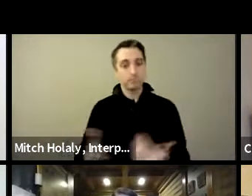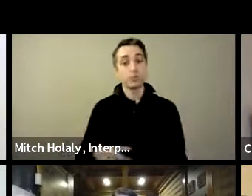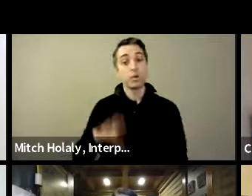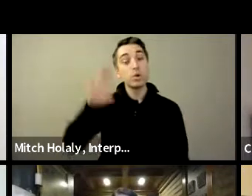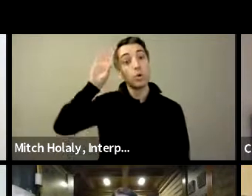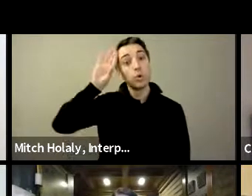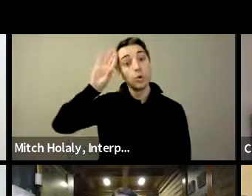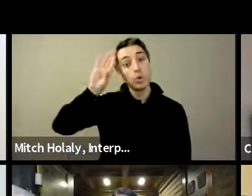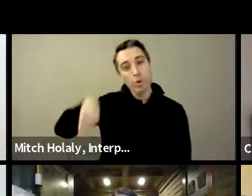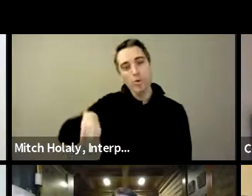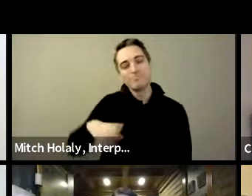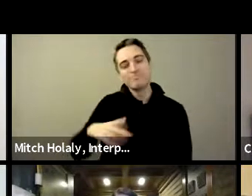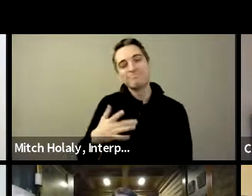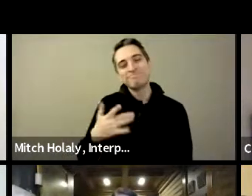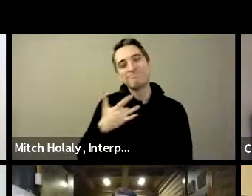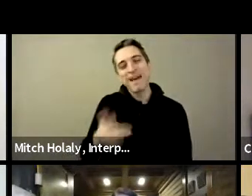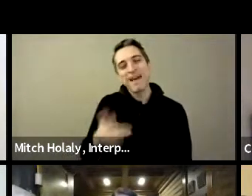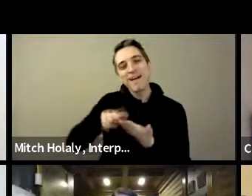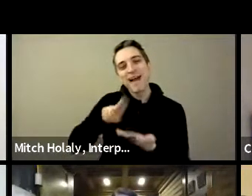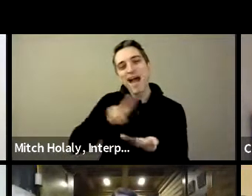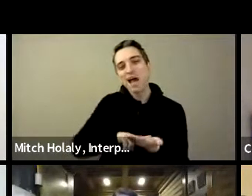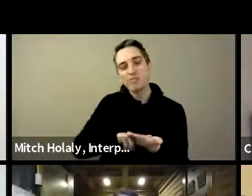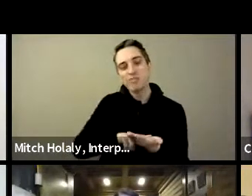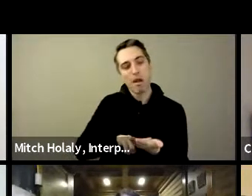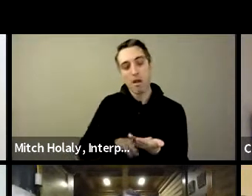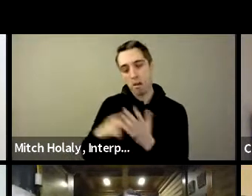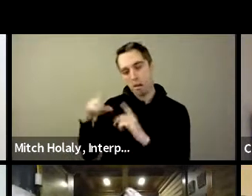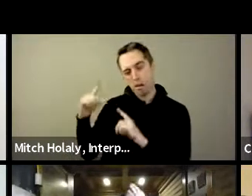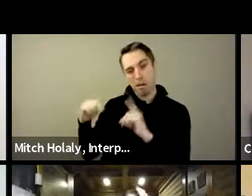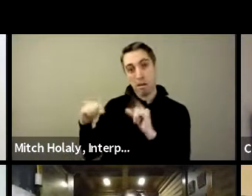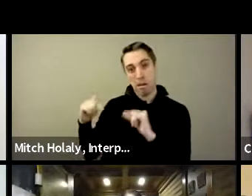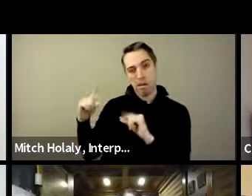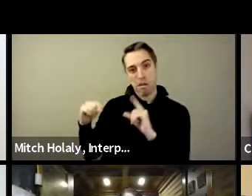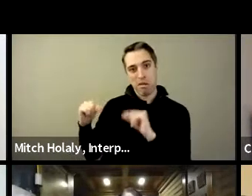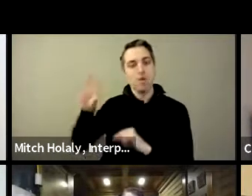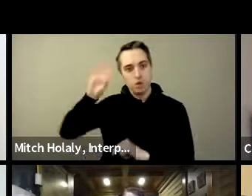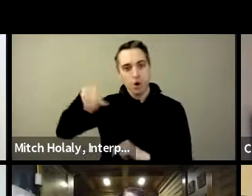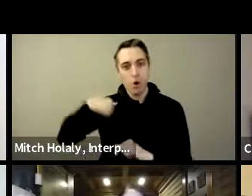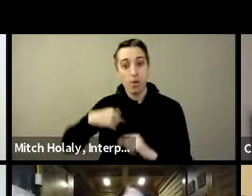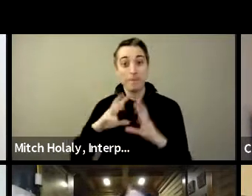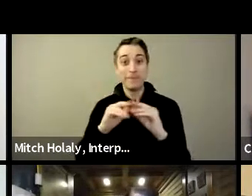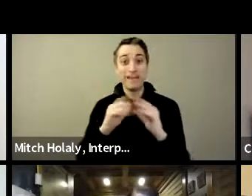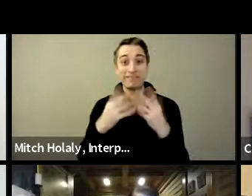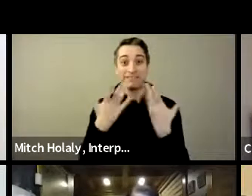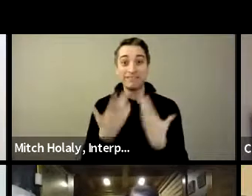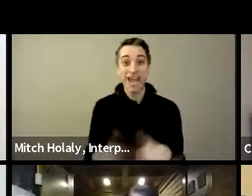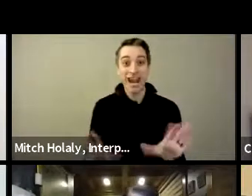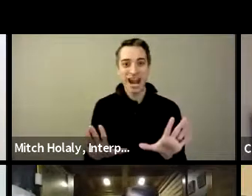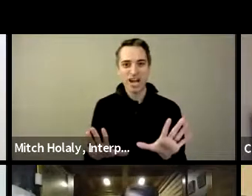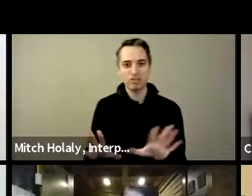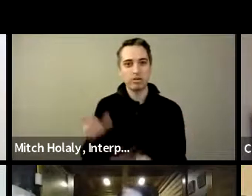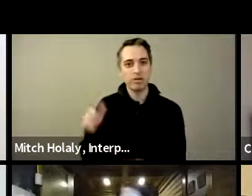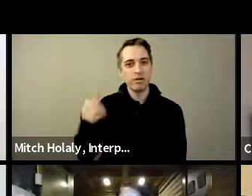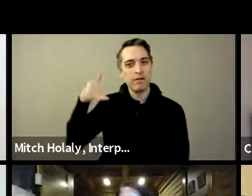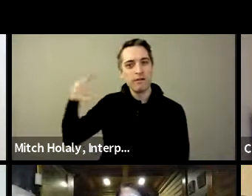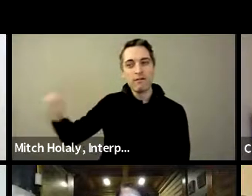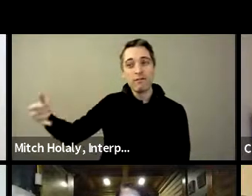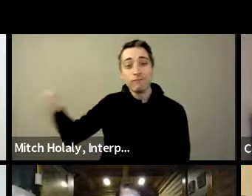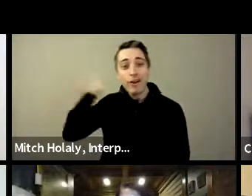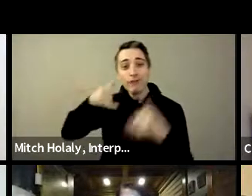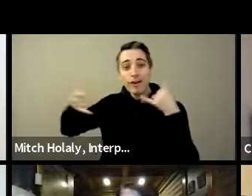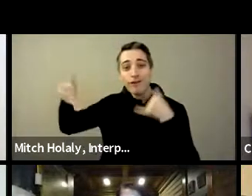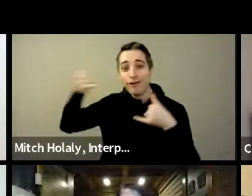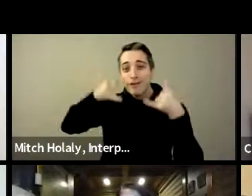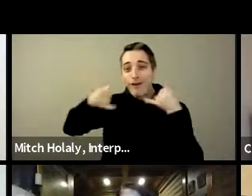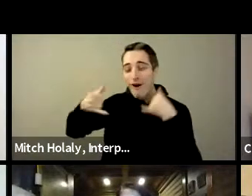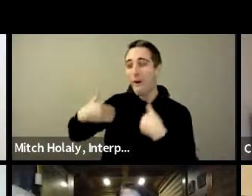the good old boys club, where as soon as we leave the meeting, those phones are ringing, but there's never really any